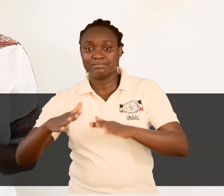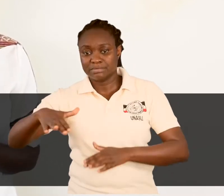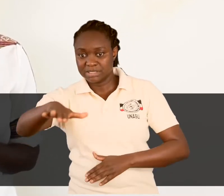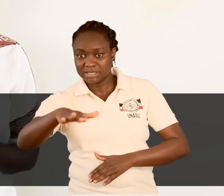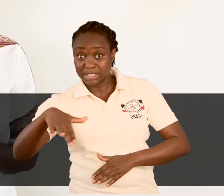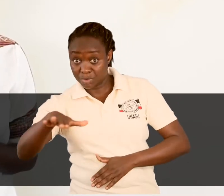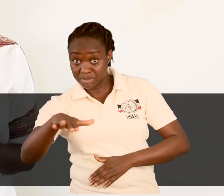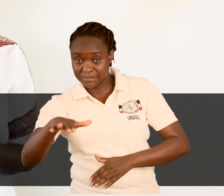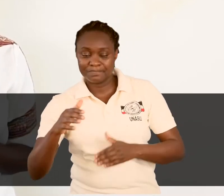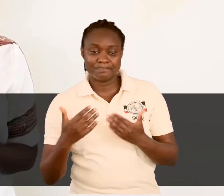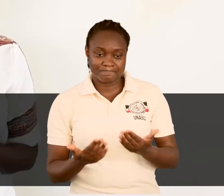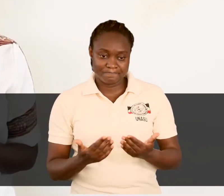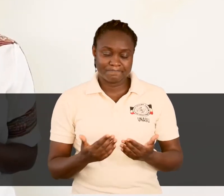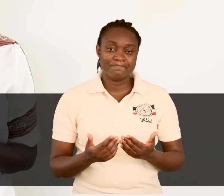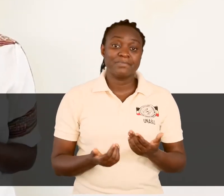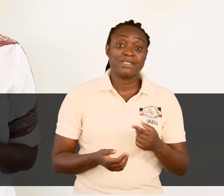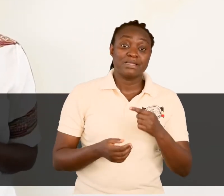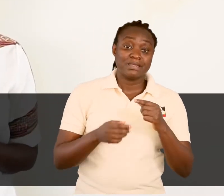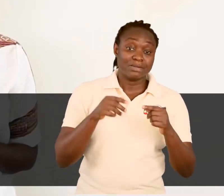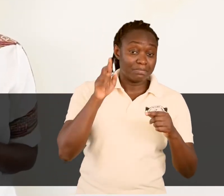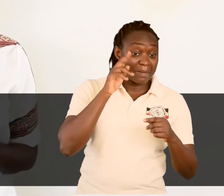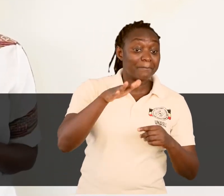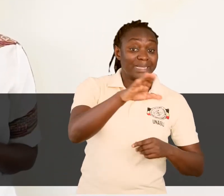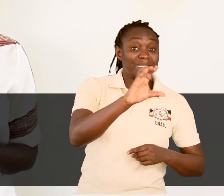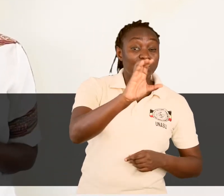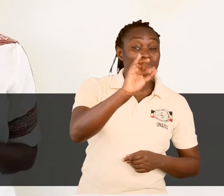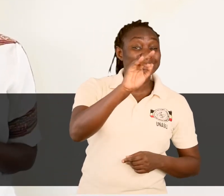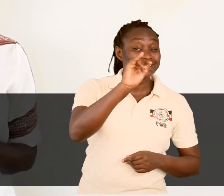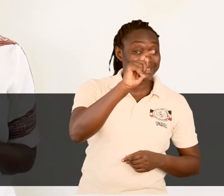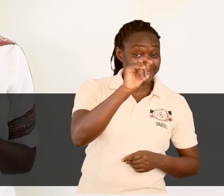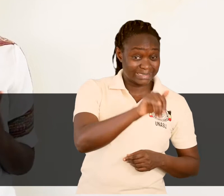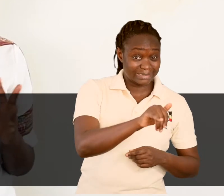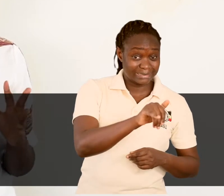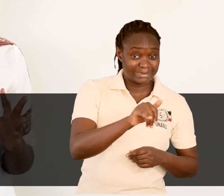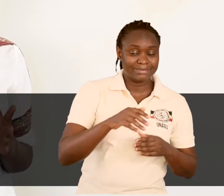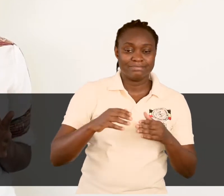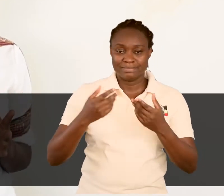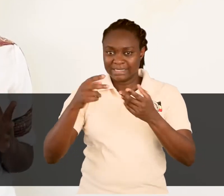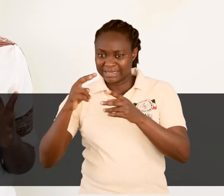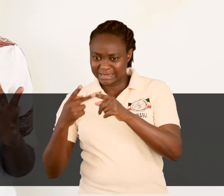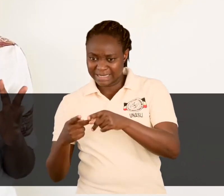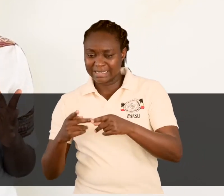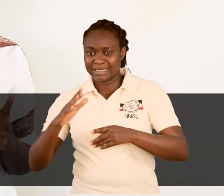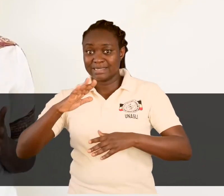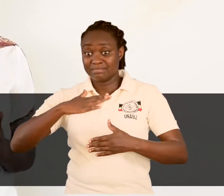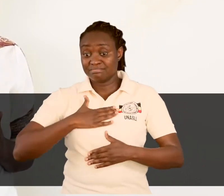Kampala, not the word Kampala. Compare the two words,